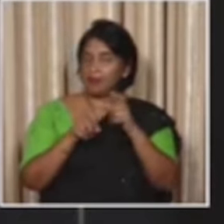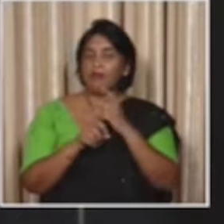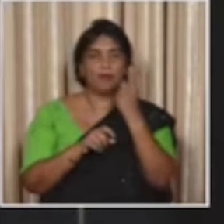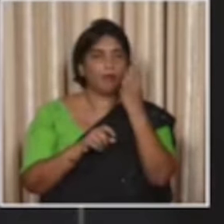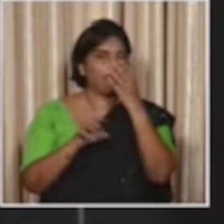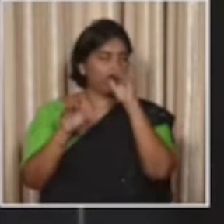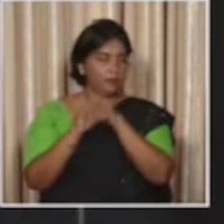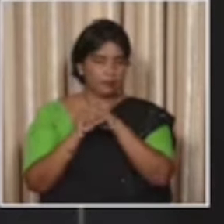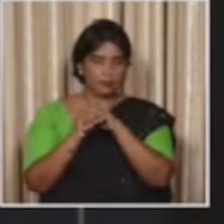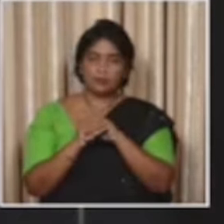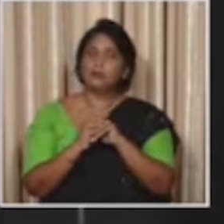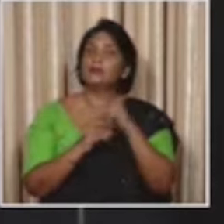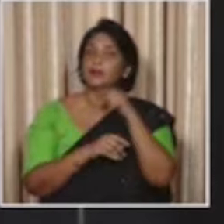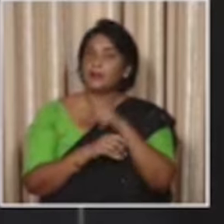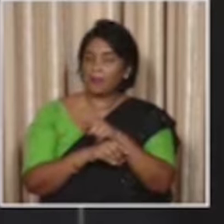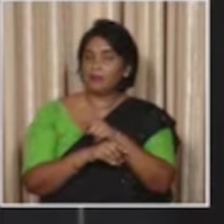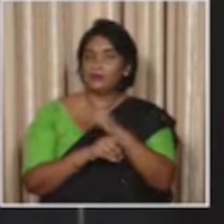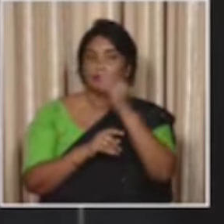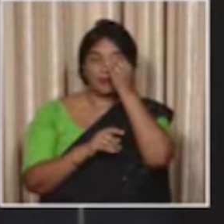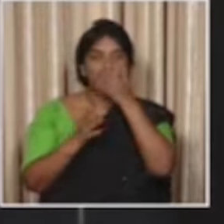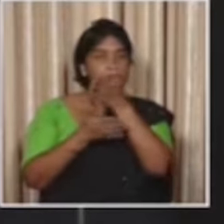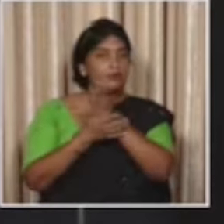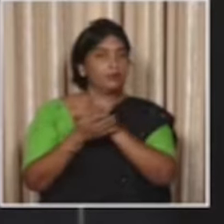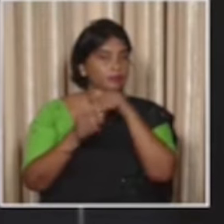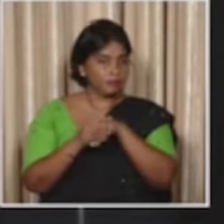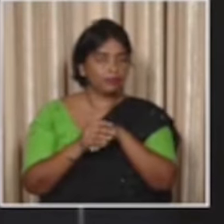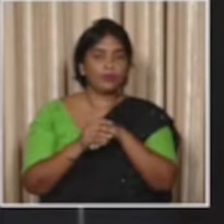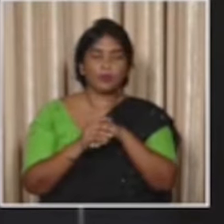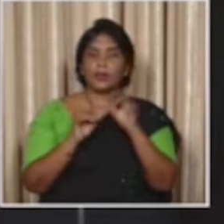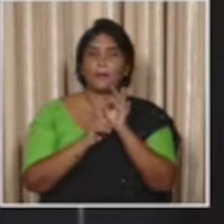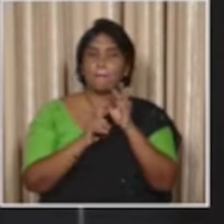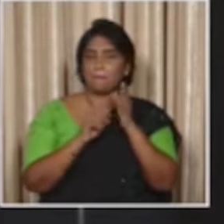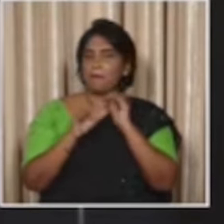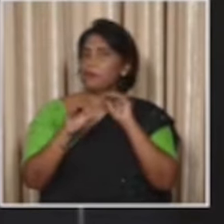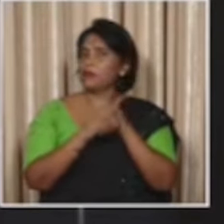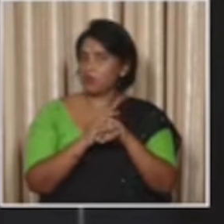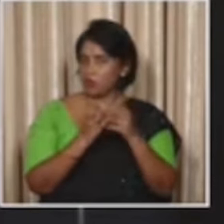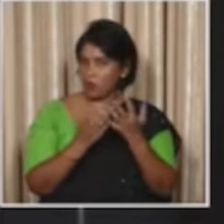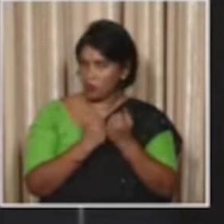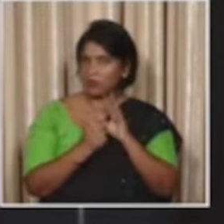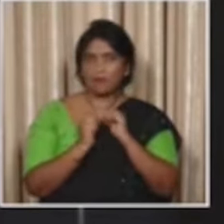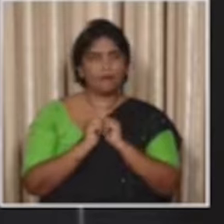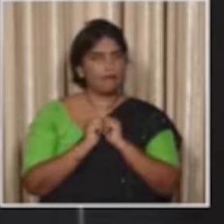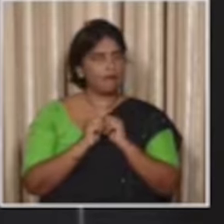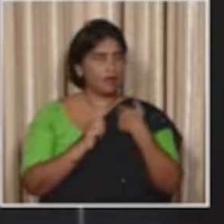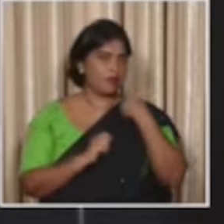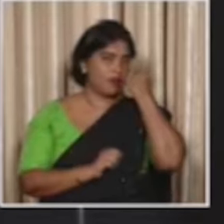the Israeli territory. But the fact remains, there is Gaza Strip now, there